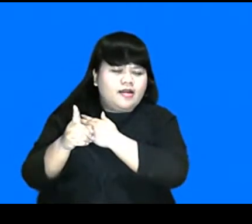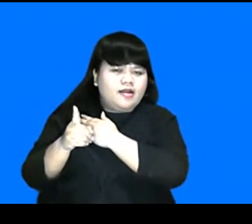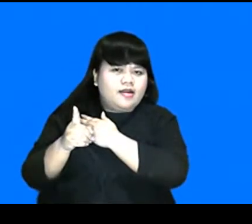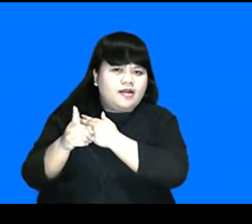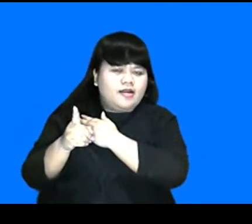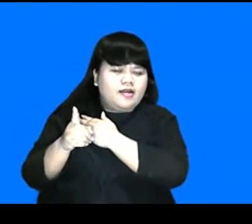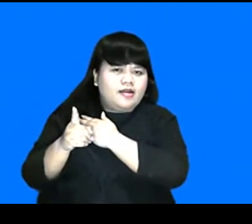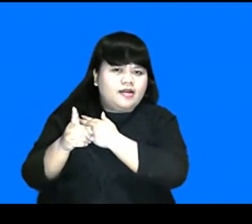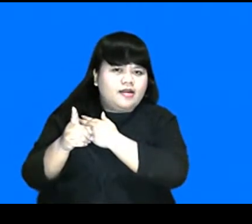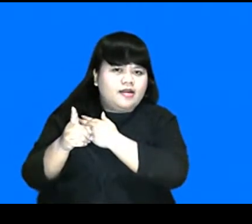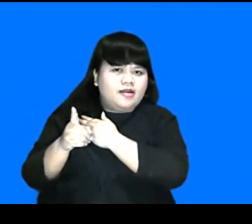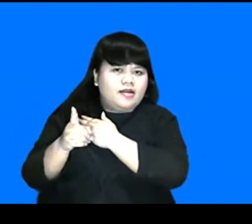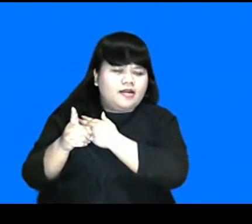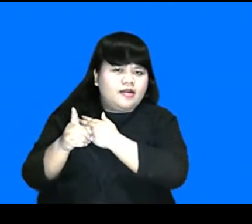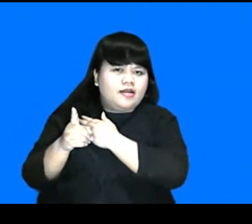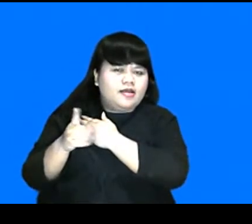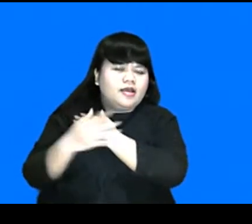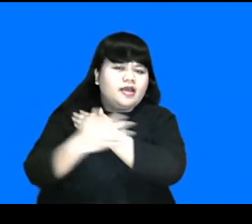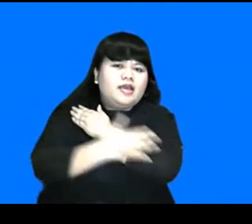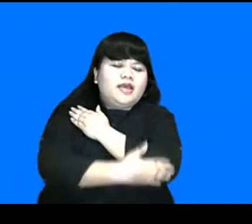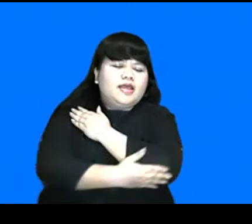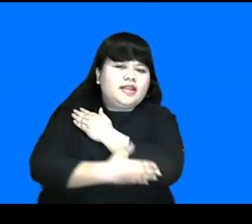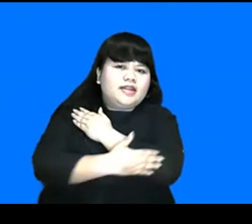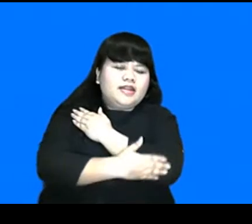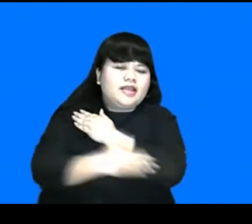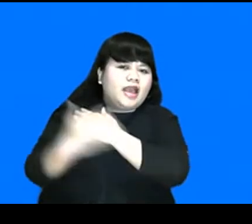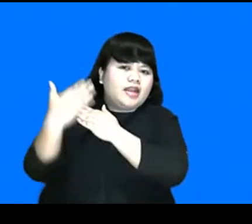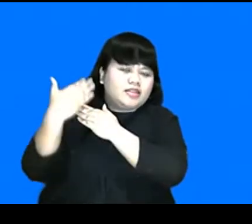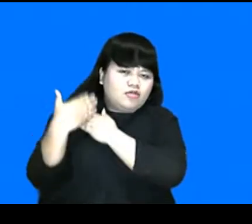citizens to